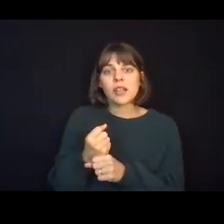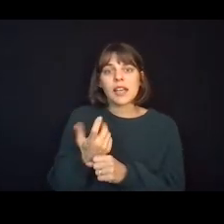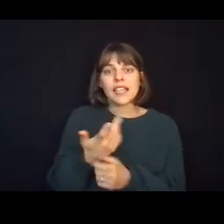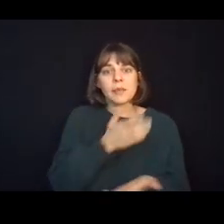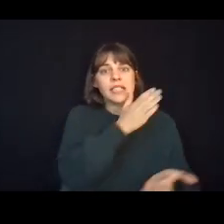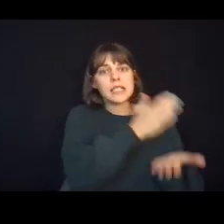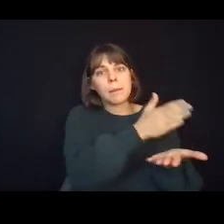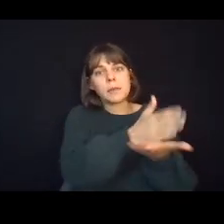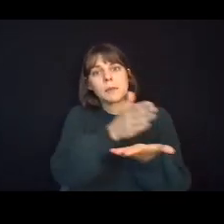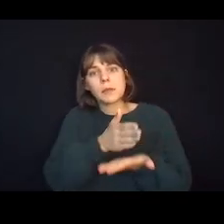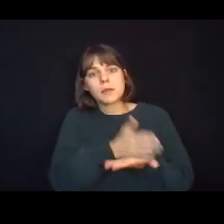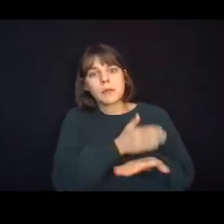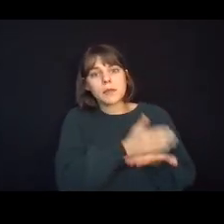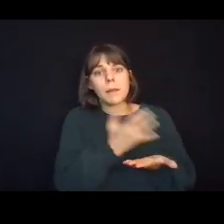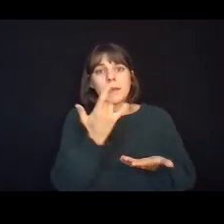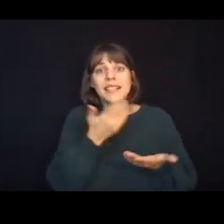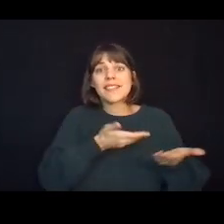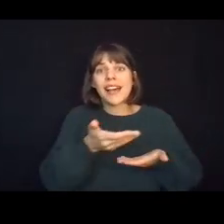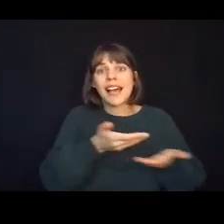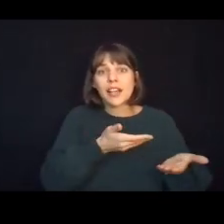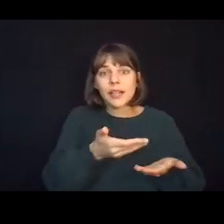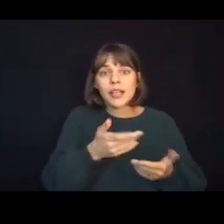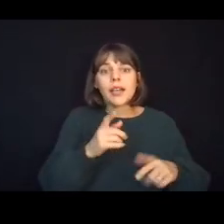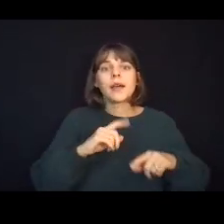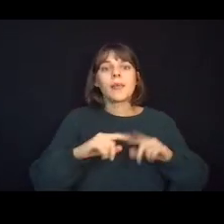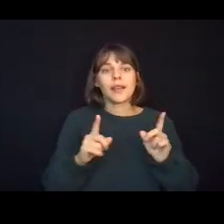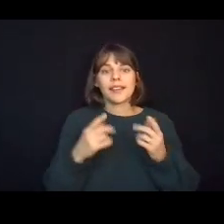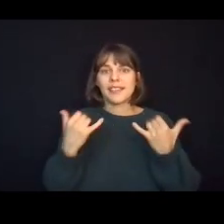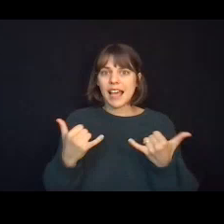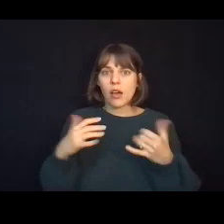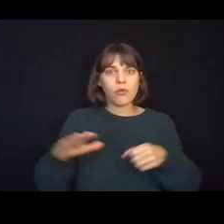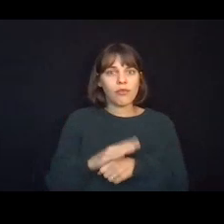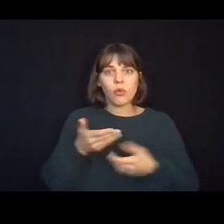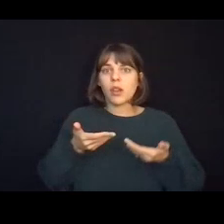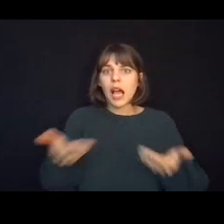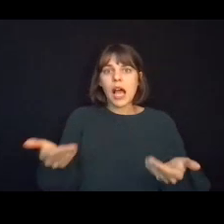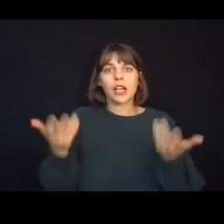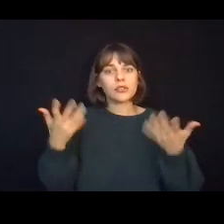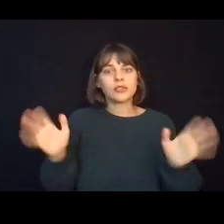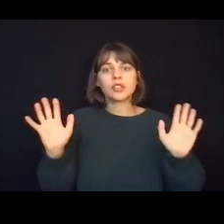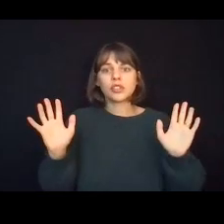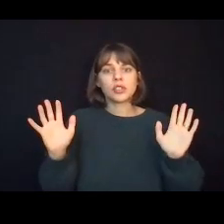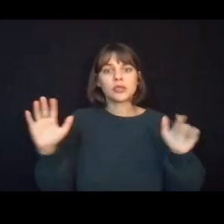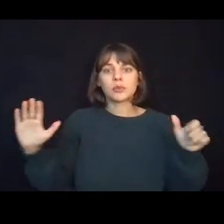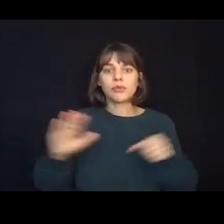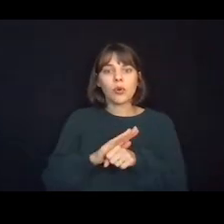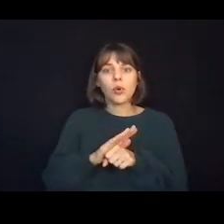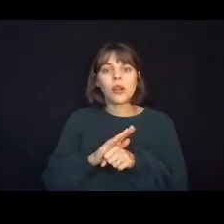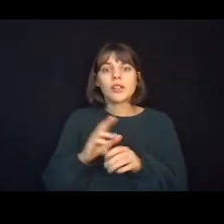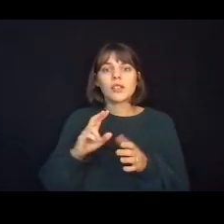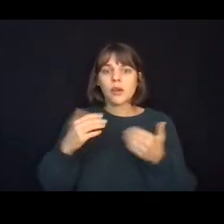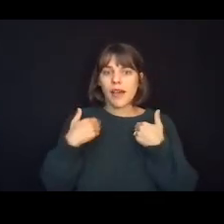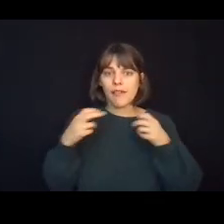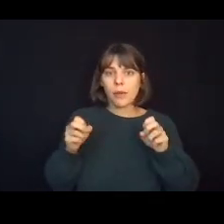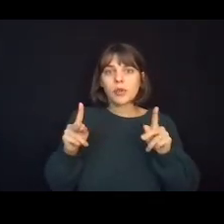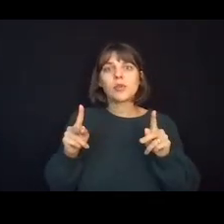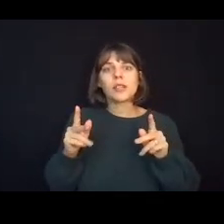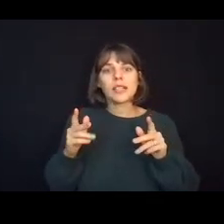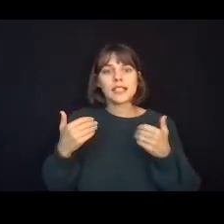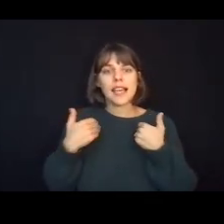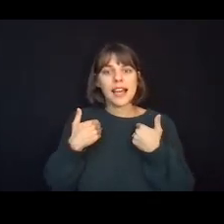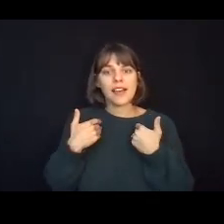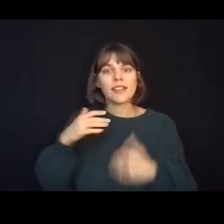make late night improvements and weekend improvements and get out to, I don't know, hospitals in Natrona, just an idea. I